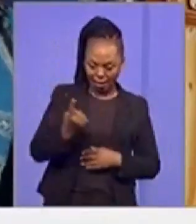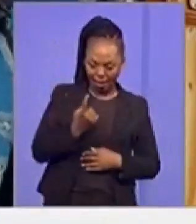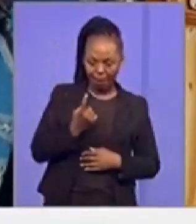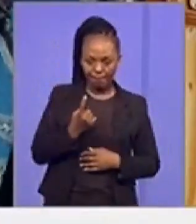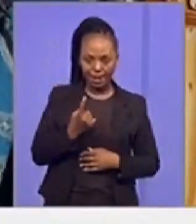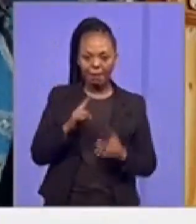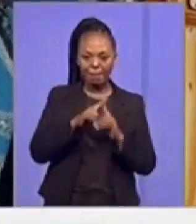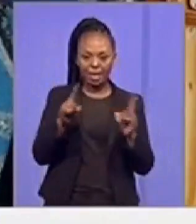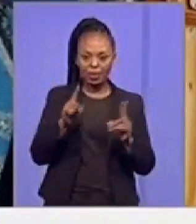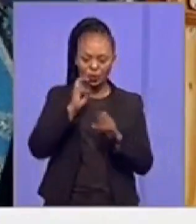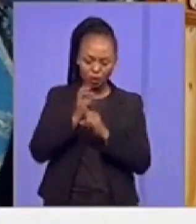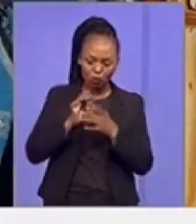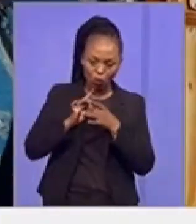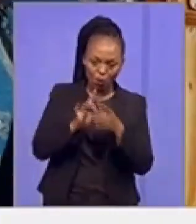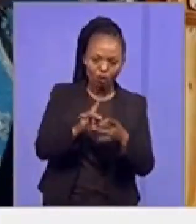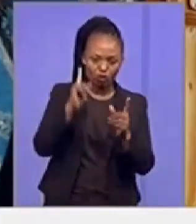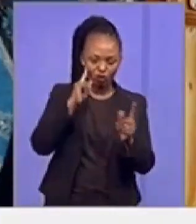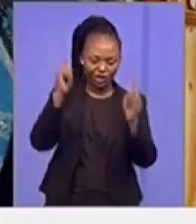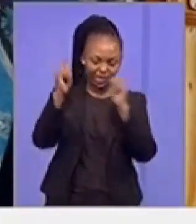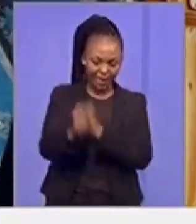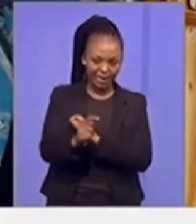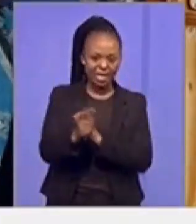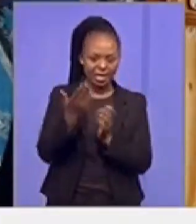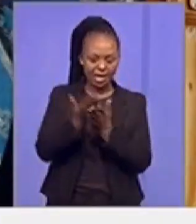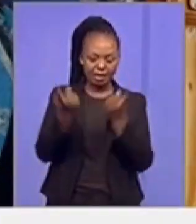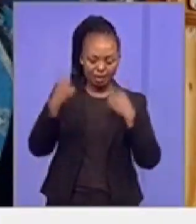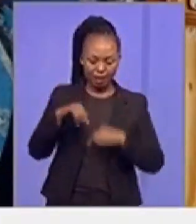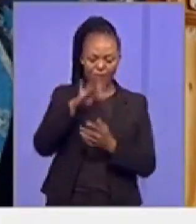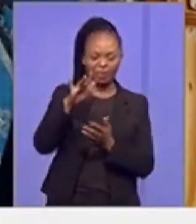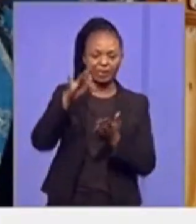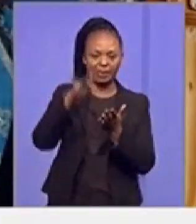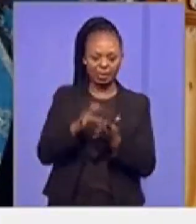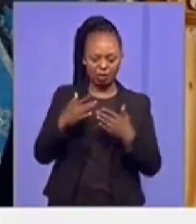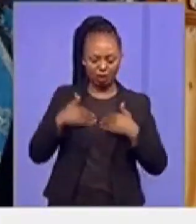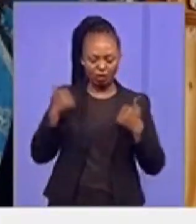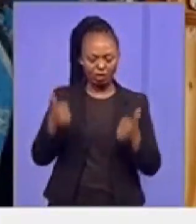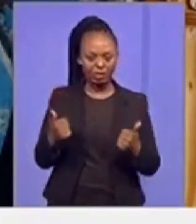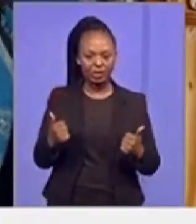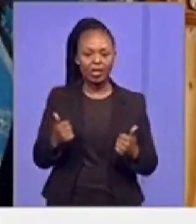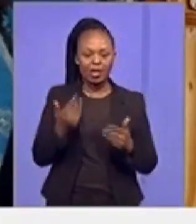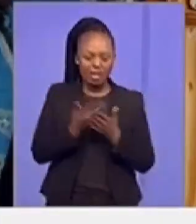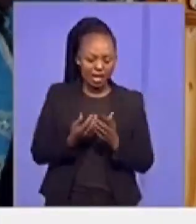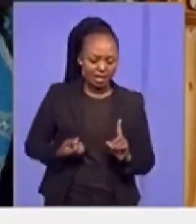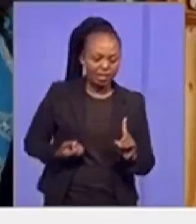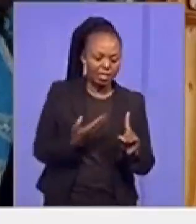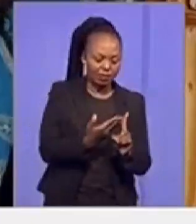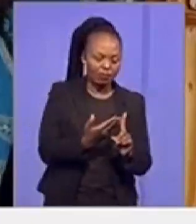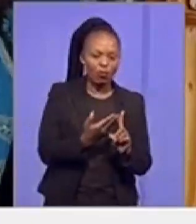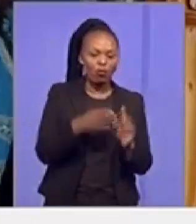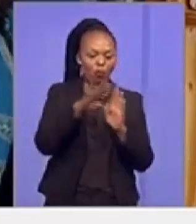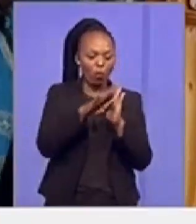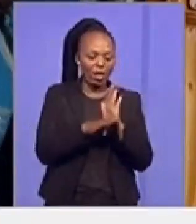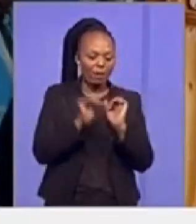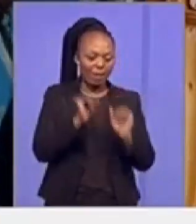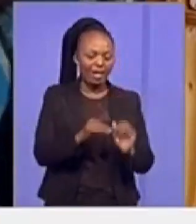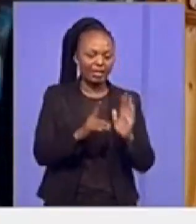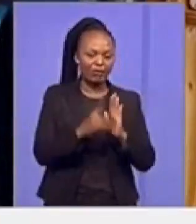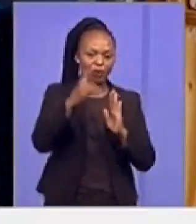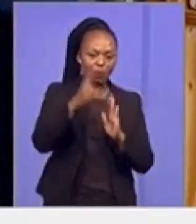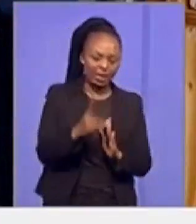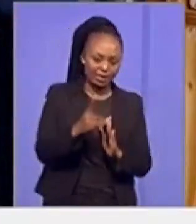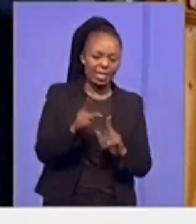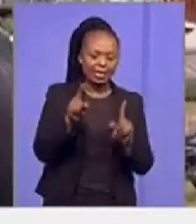that commitment to change. You can come as you are, and we are able to offer you a developmental program as